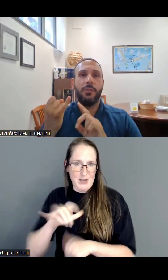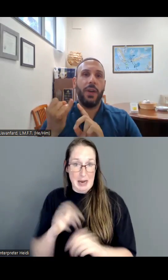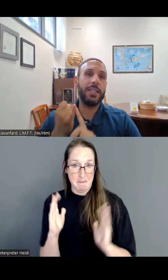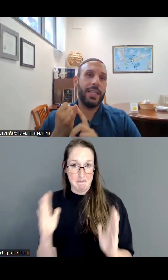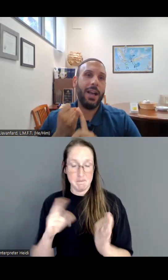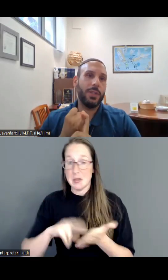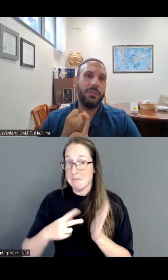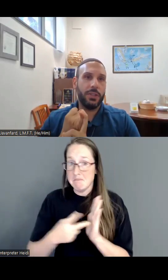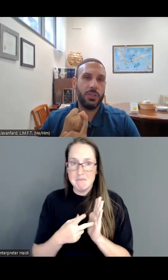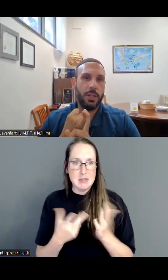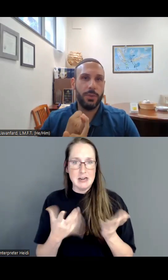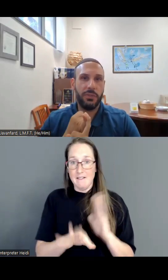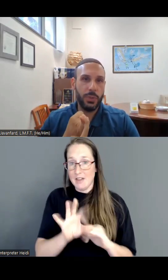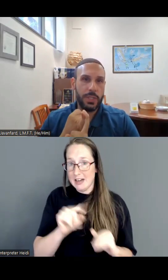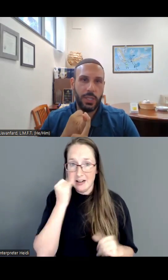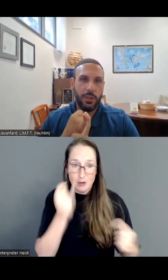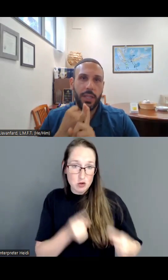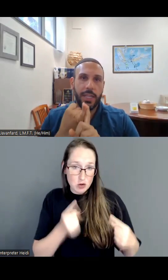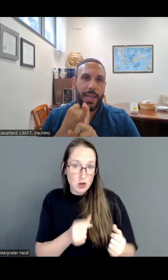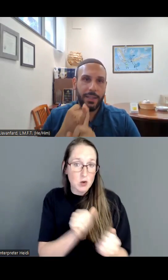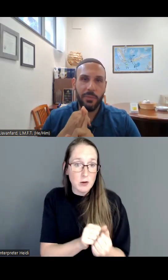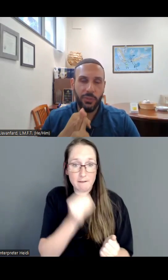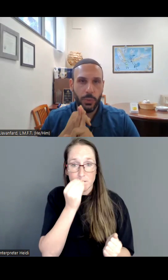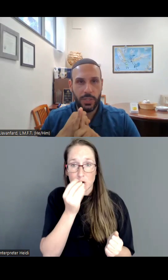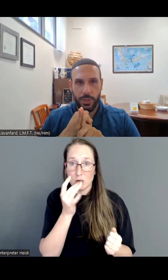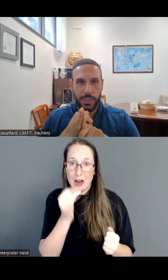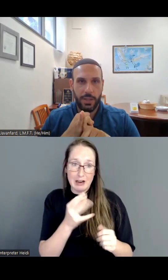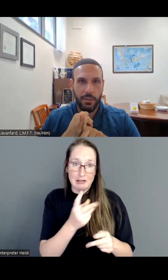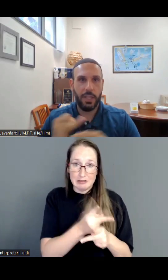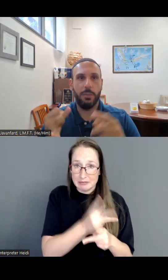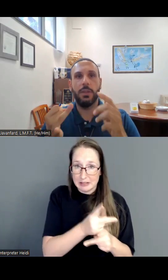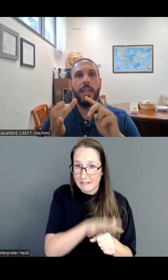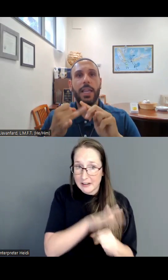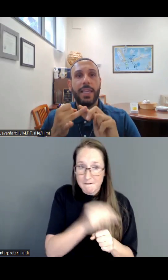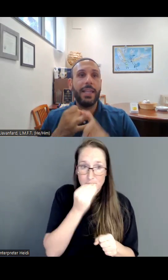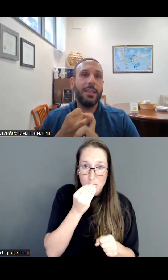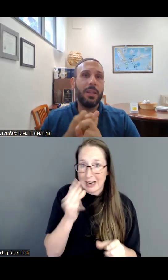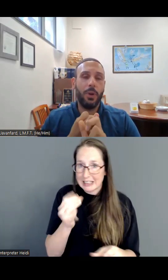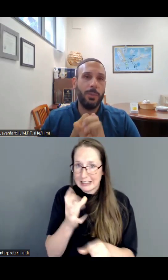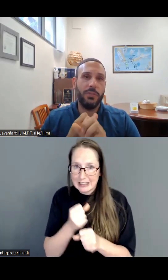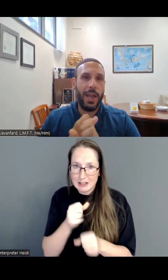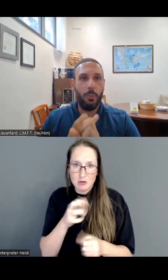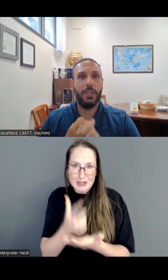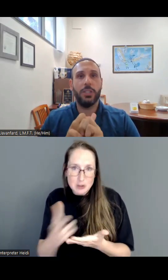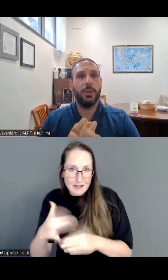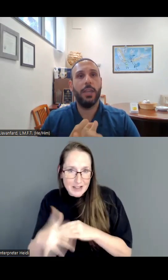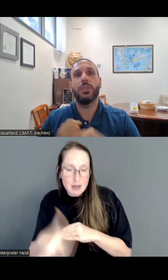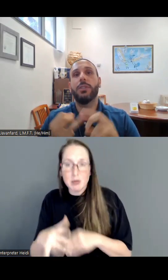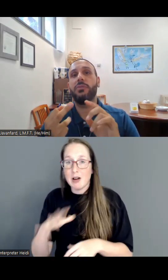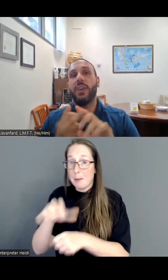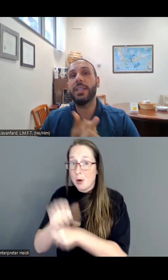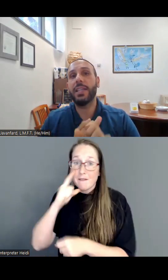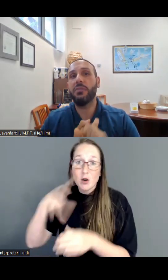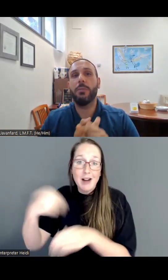mean finding out if they're struggling with food insecurity and getting them food resources that are available, getting them an appointment for an outpatient